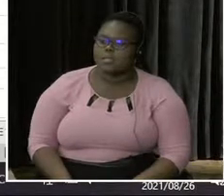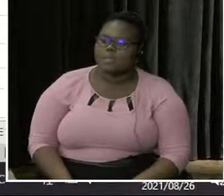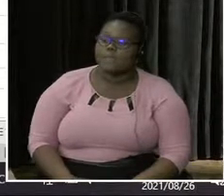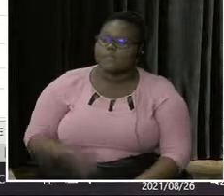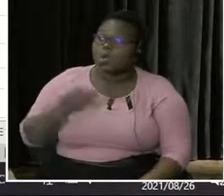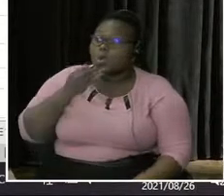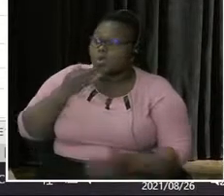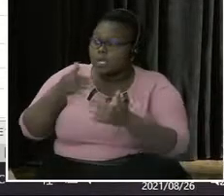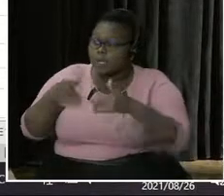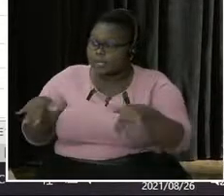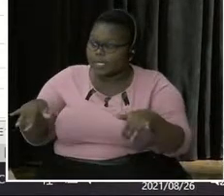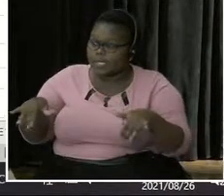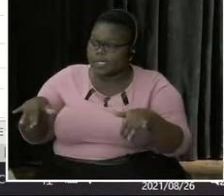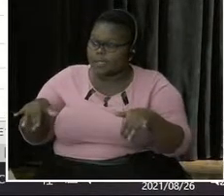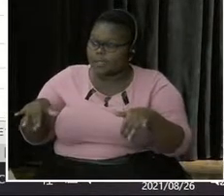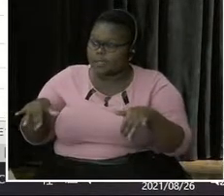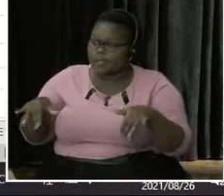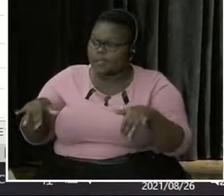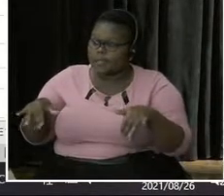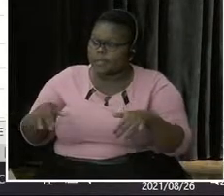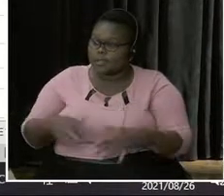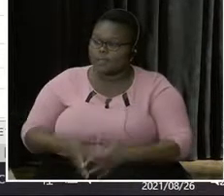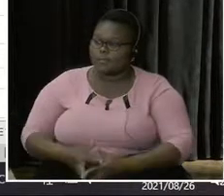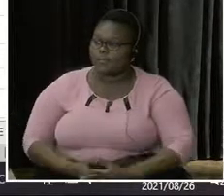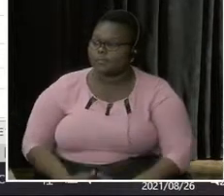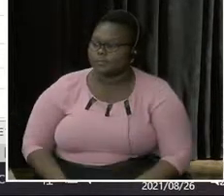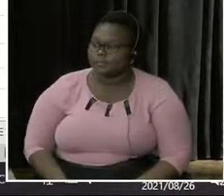Who's abstaining?